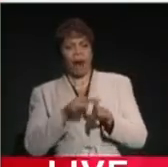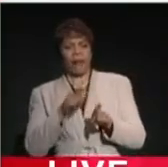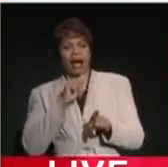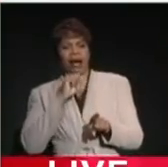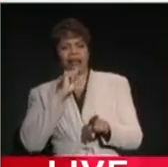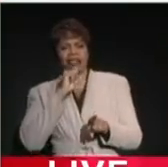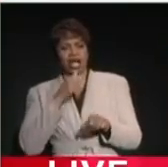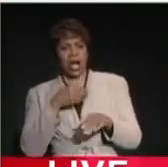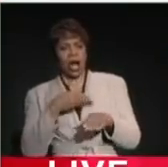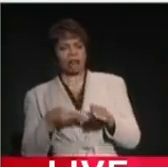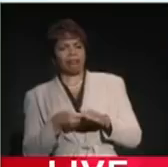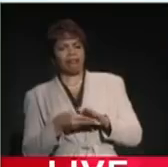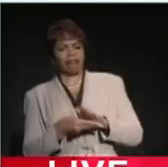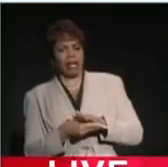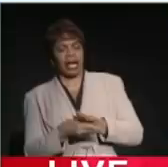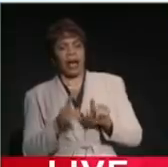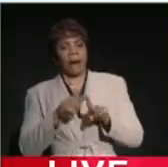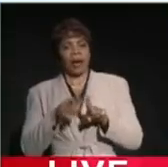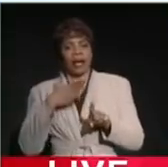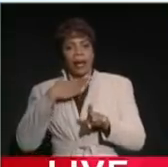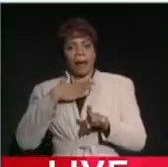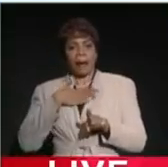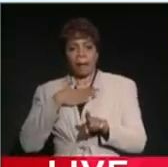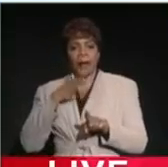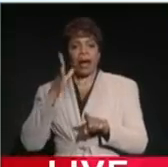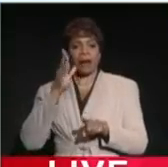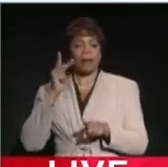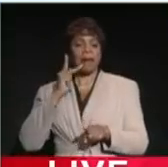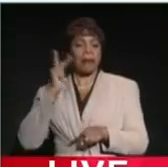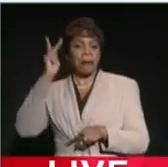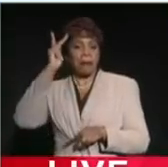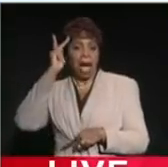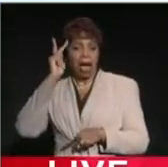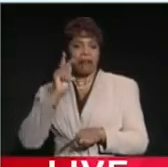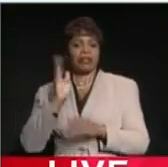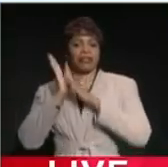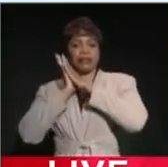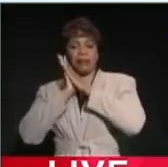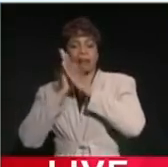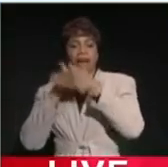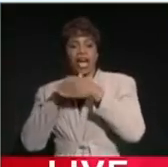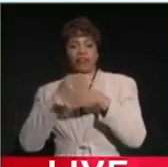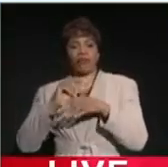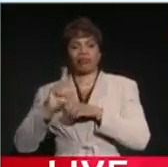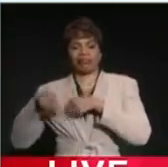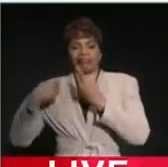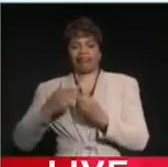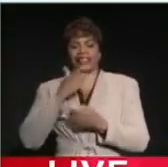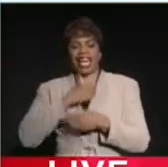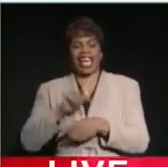slept in my parents' bedroom until I was 9. That experience of growing up, barely